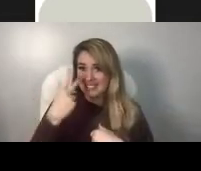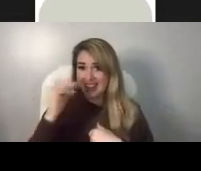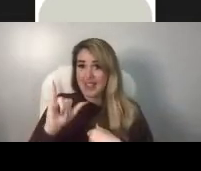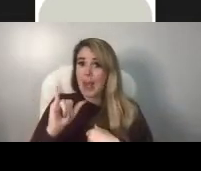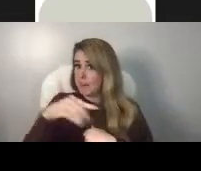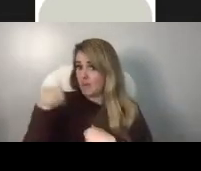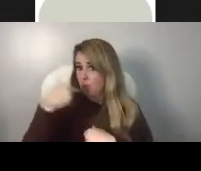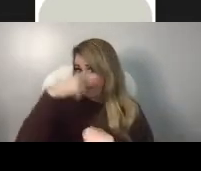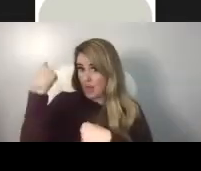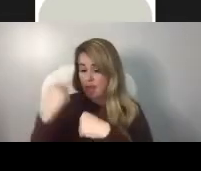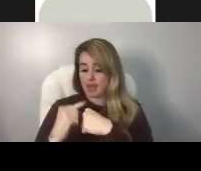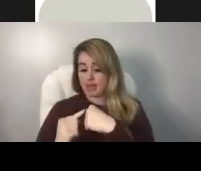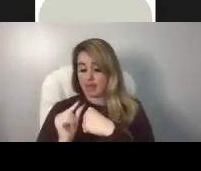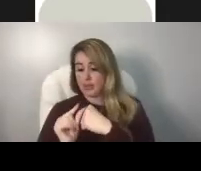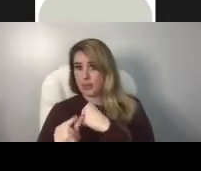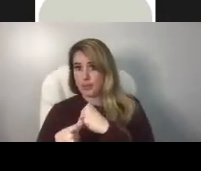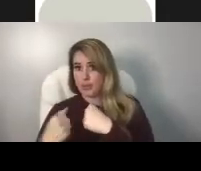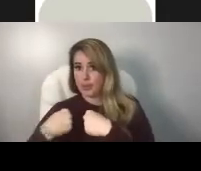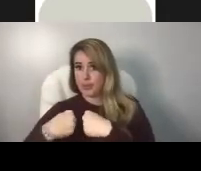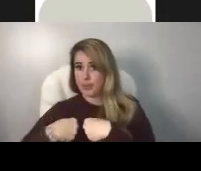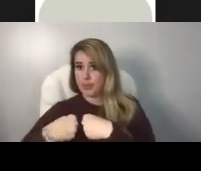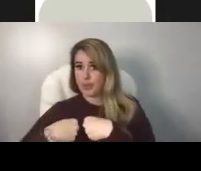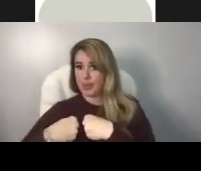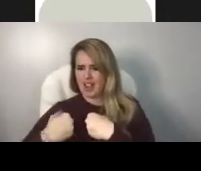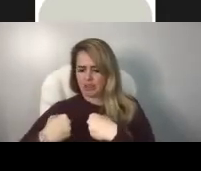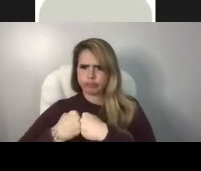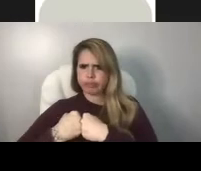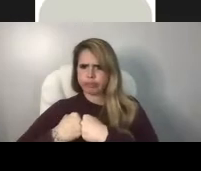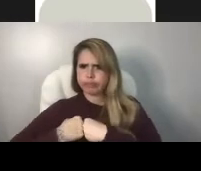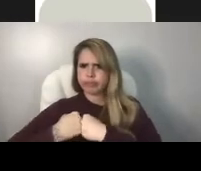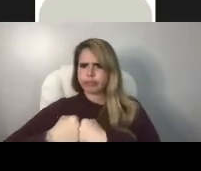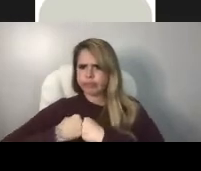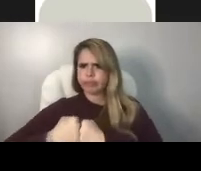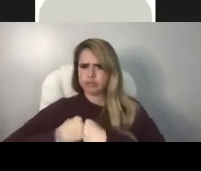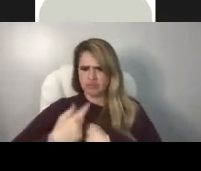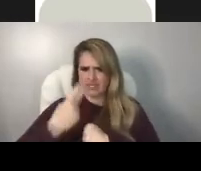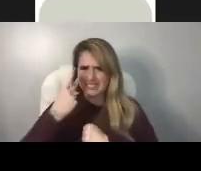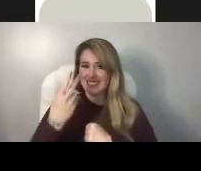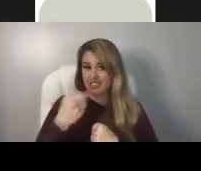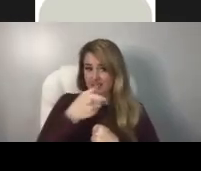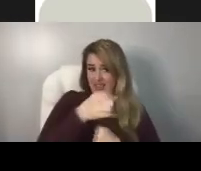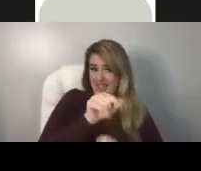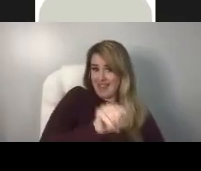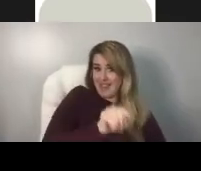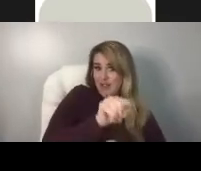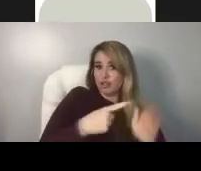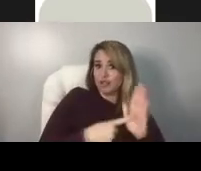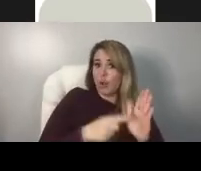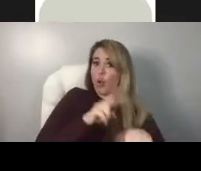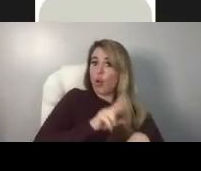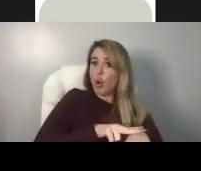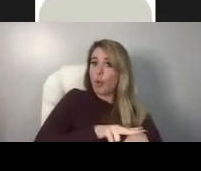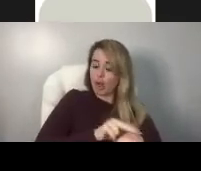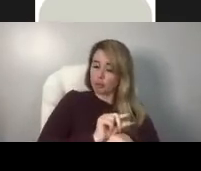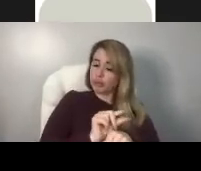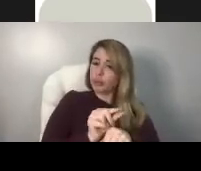away and it's bone rubbing against bone. So here you can see the cartilage is all normal where I'm pointing with my little thing, but